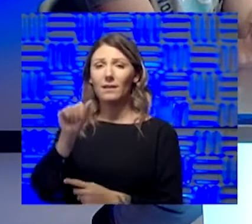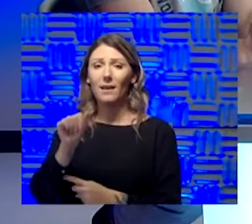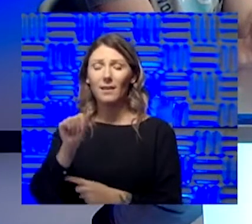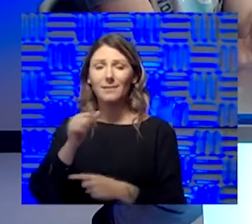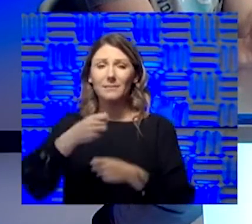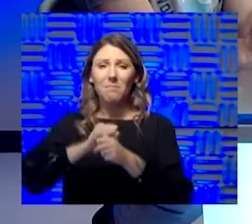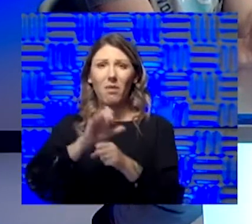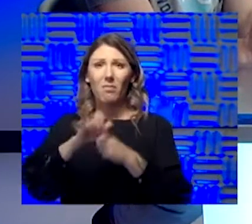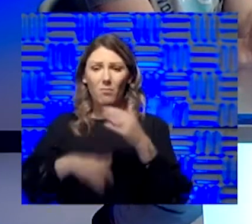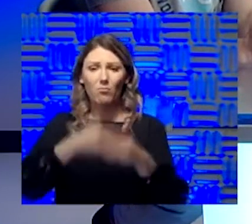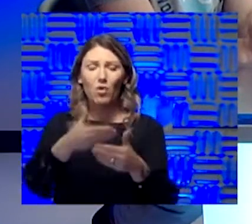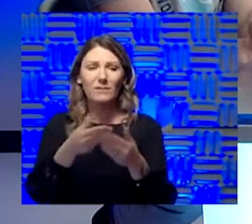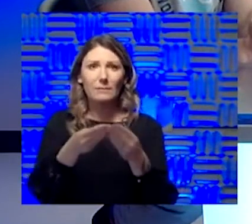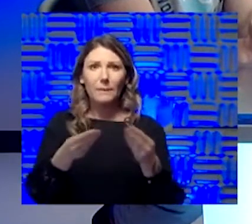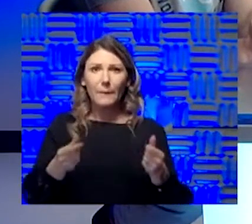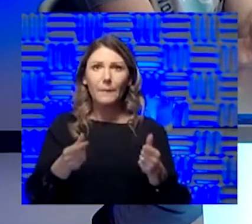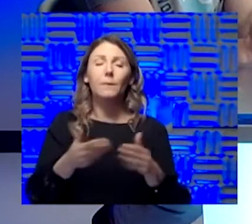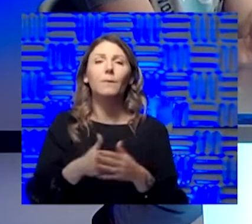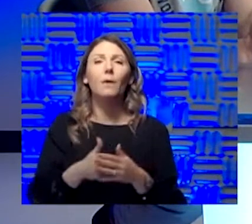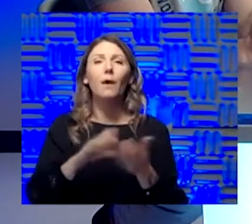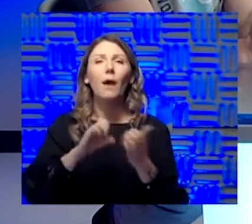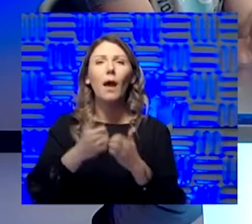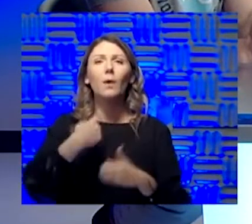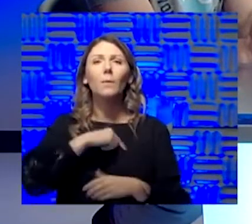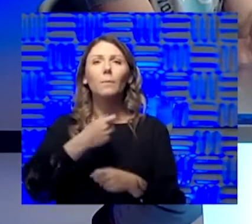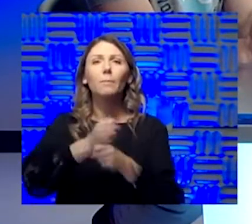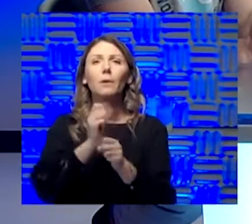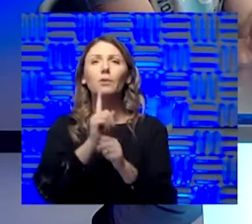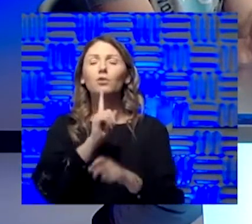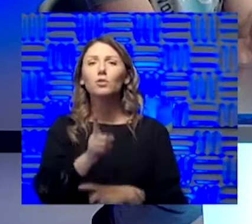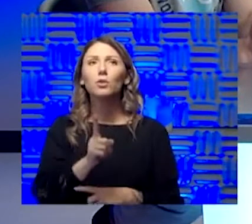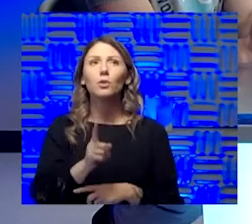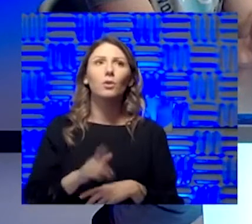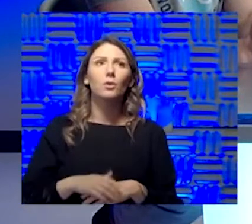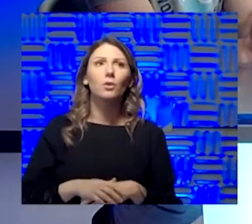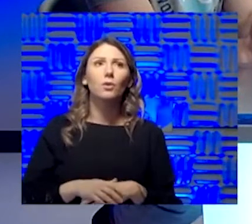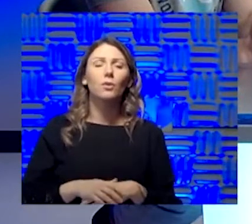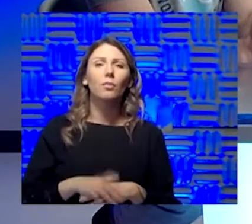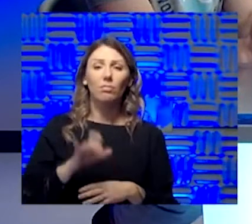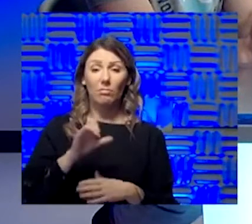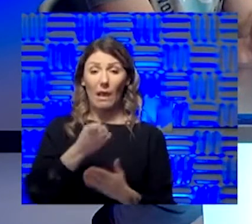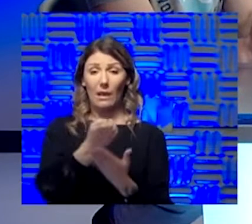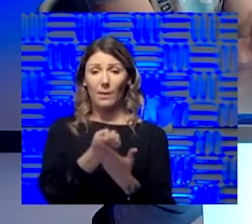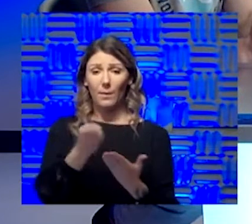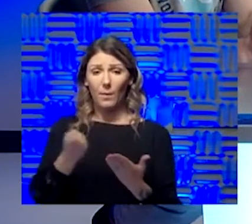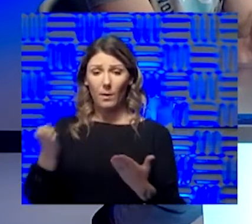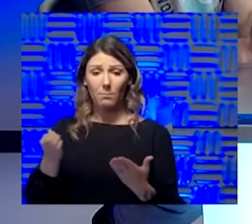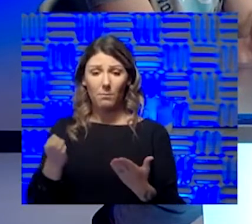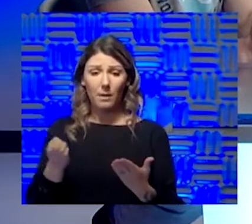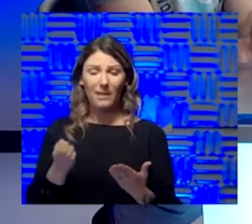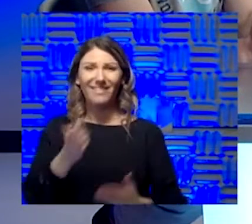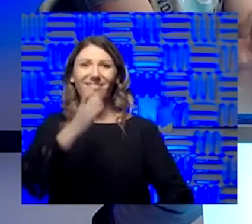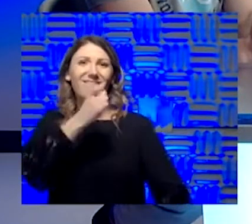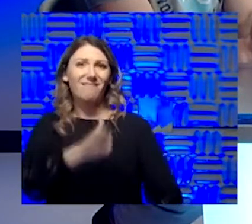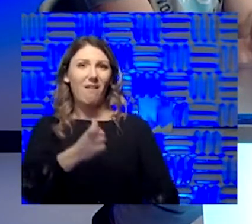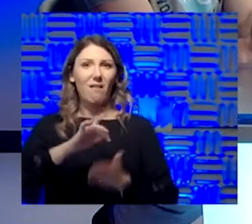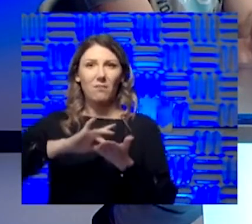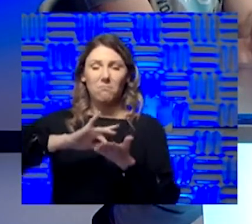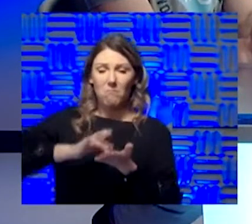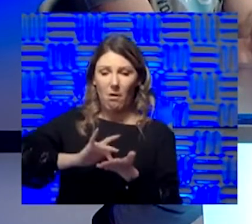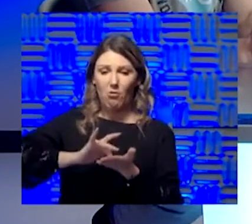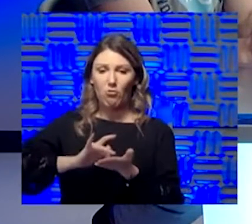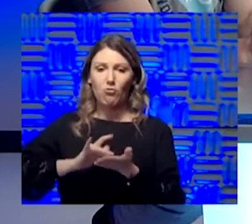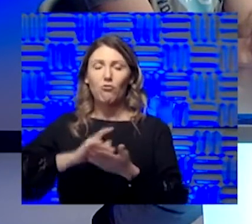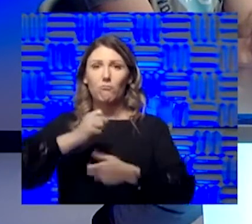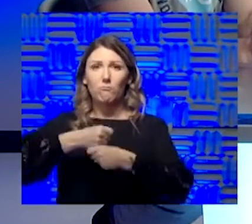process, how are we ensuring the equipment that these non-medical manufacturers